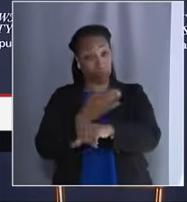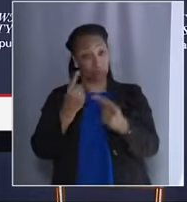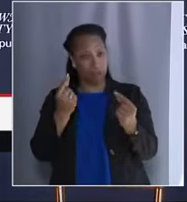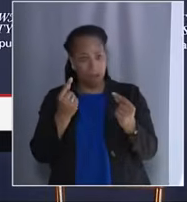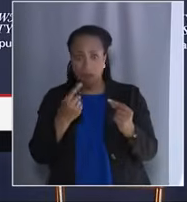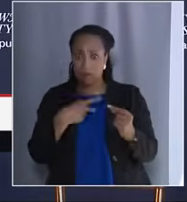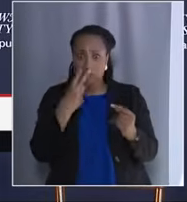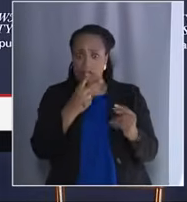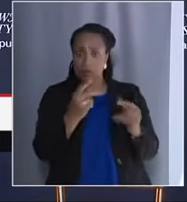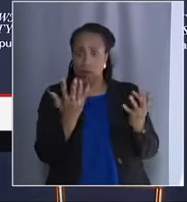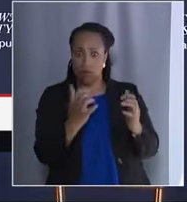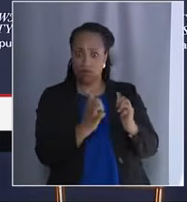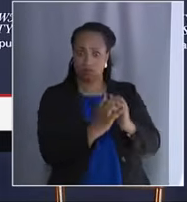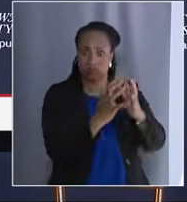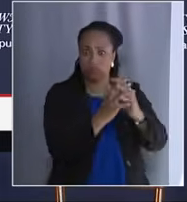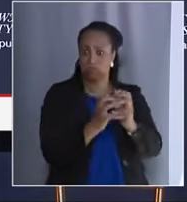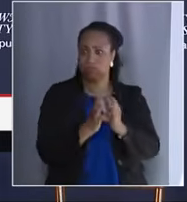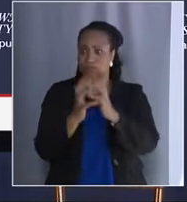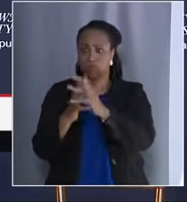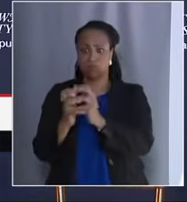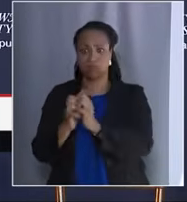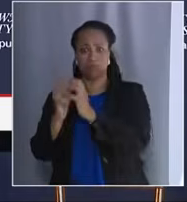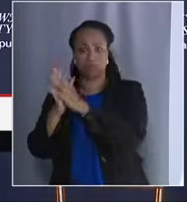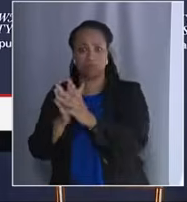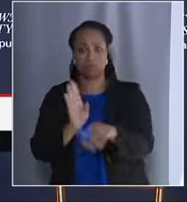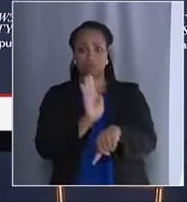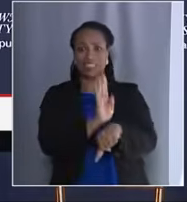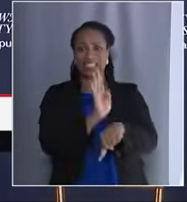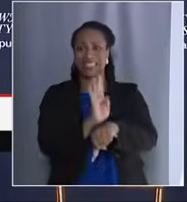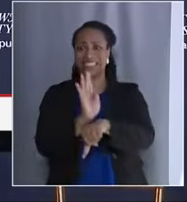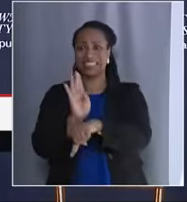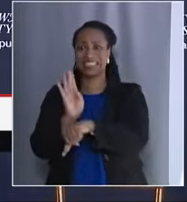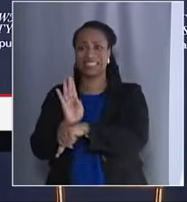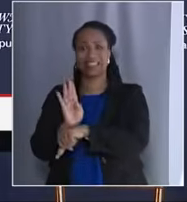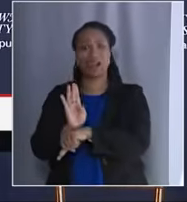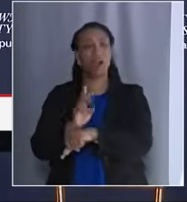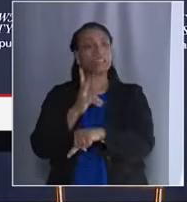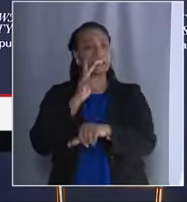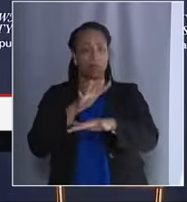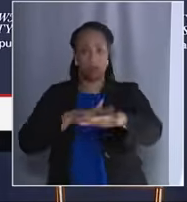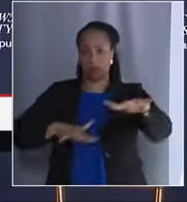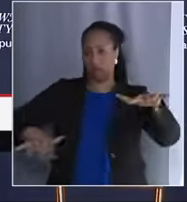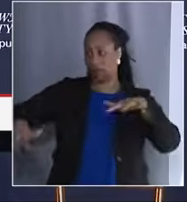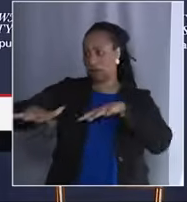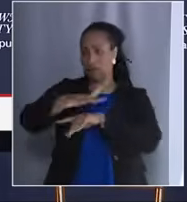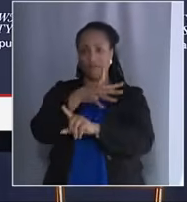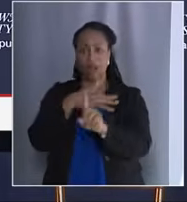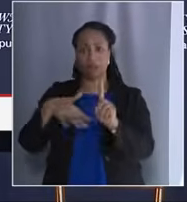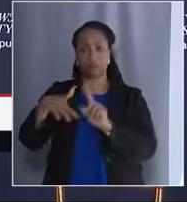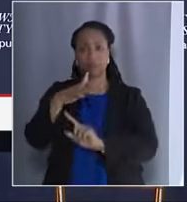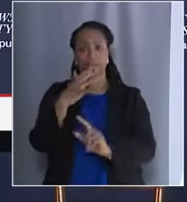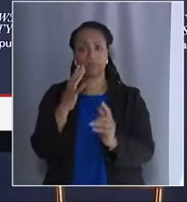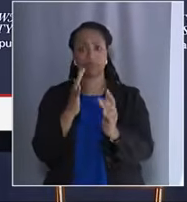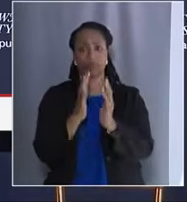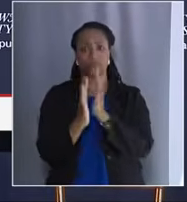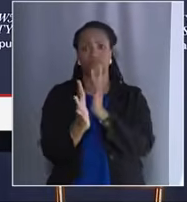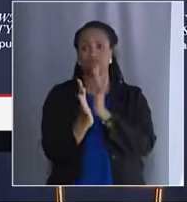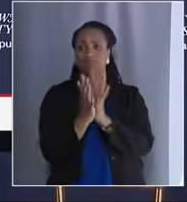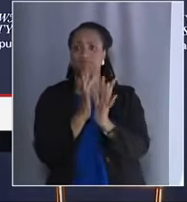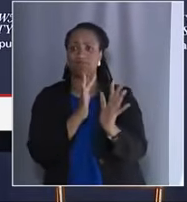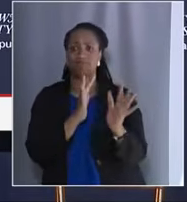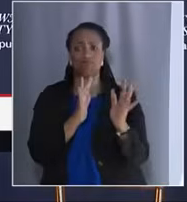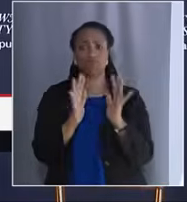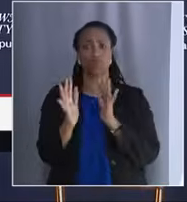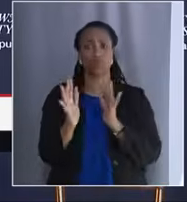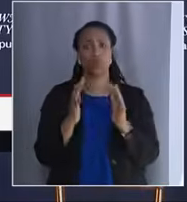on the other side of this building, where we're also going to see Cobb Park, which is being rebuilt right now, and I have a hunch we're going to see a lot of students out there